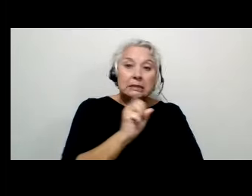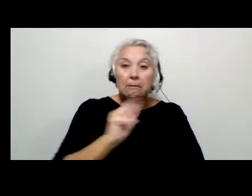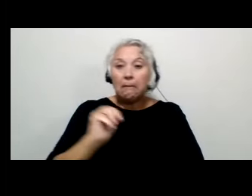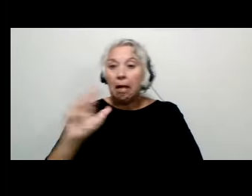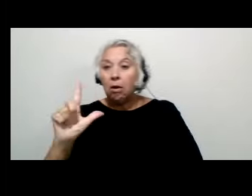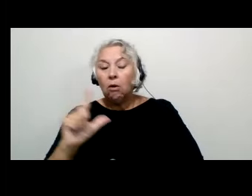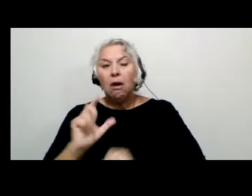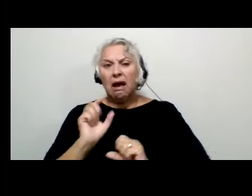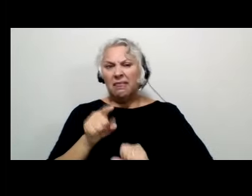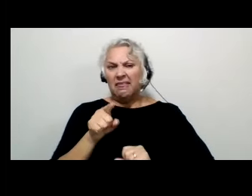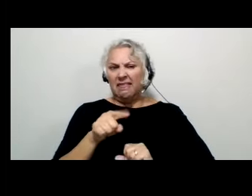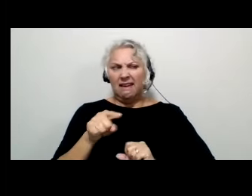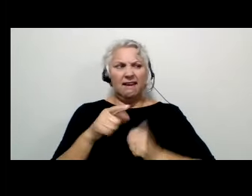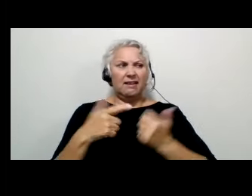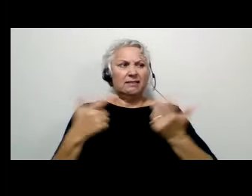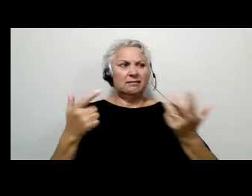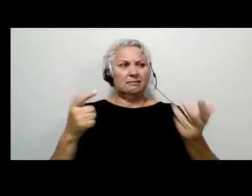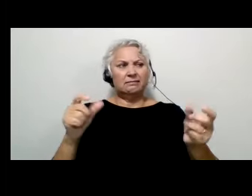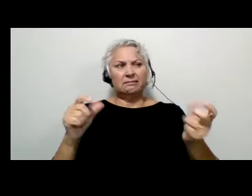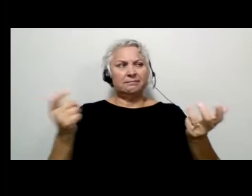start with,